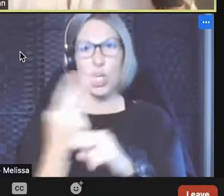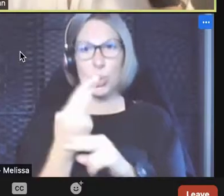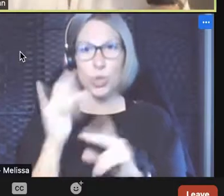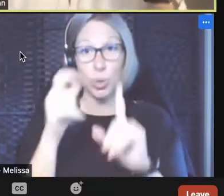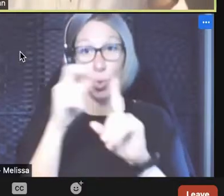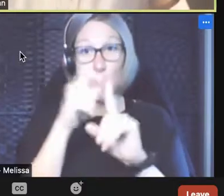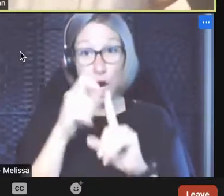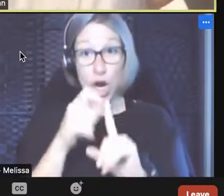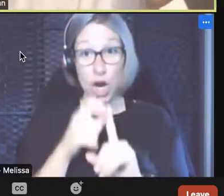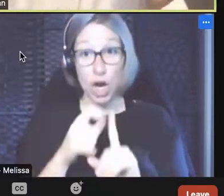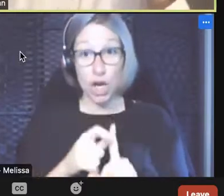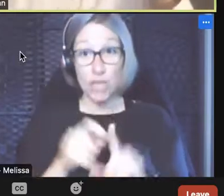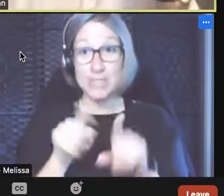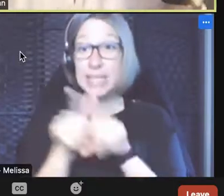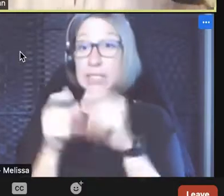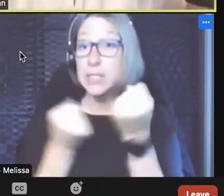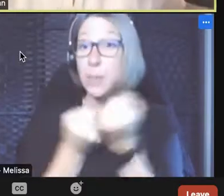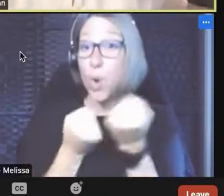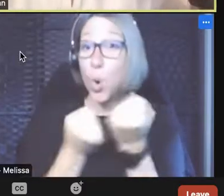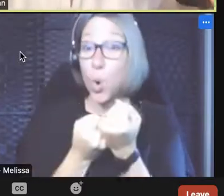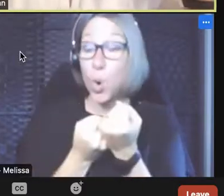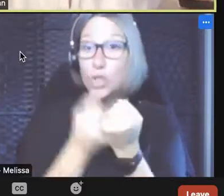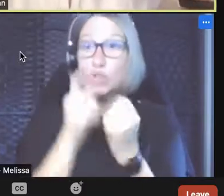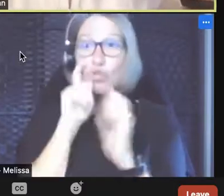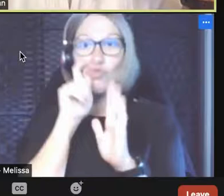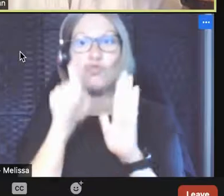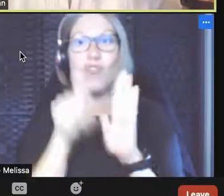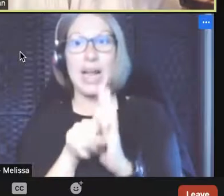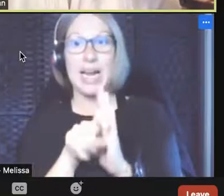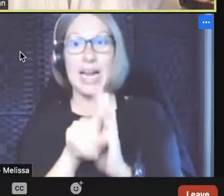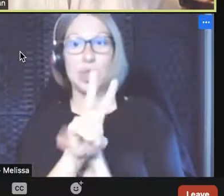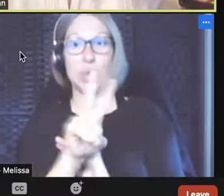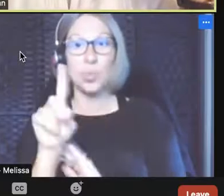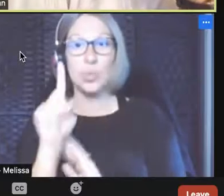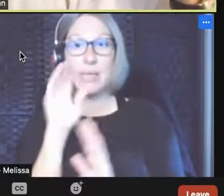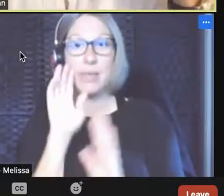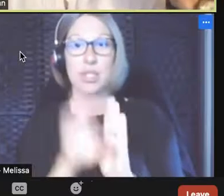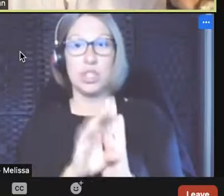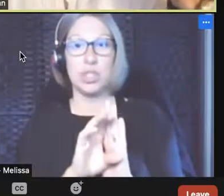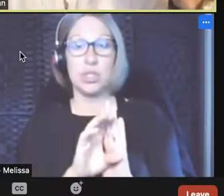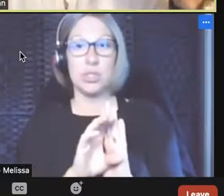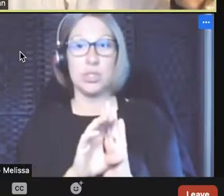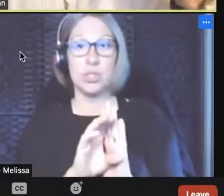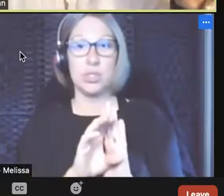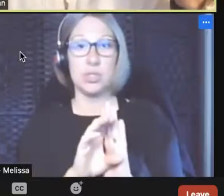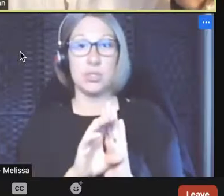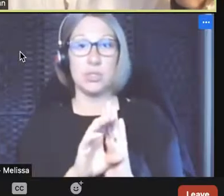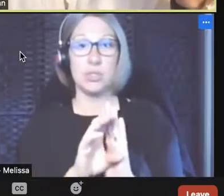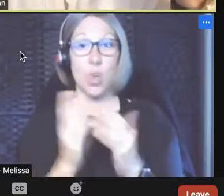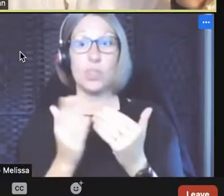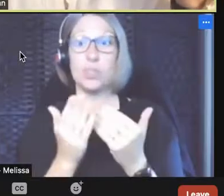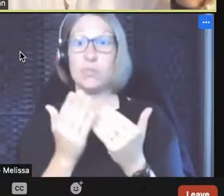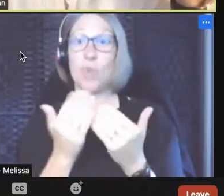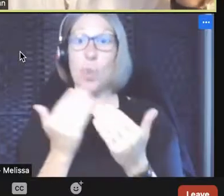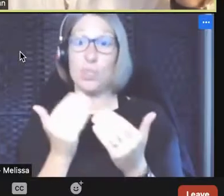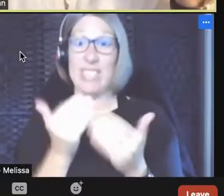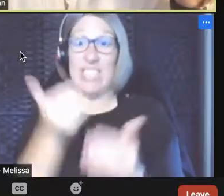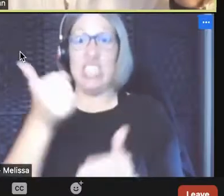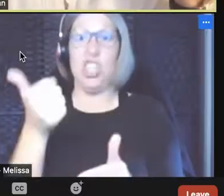words as a support to recognize these 2D images? And they were almost easier for him